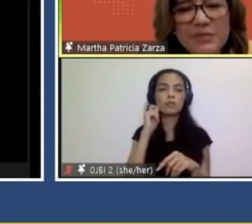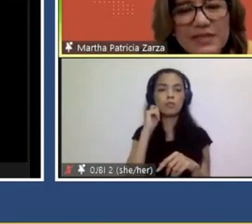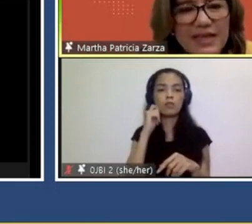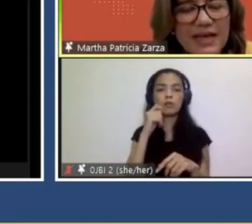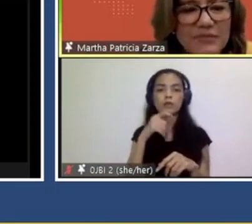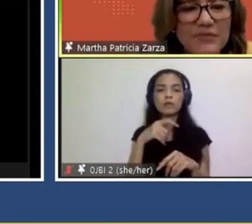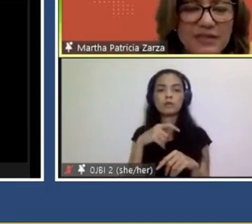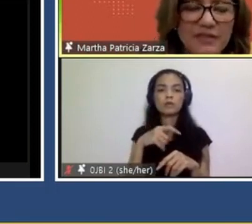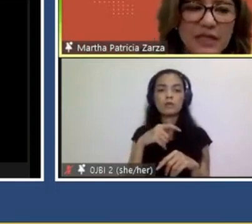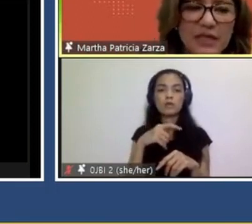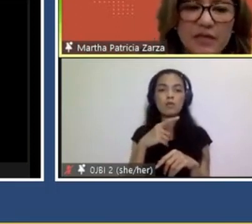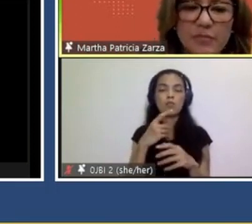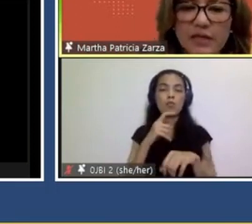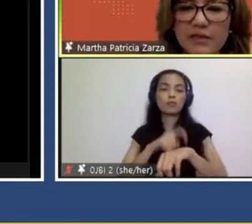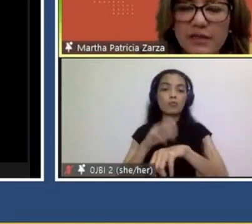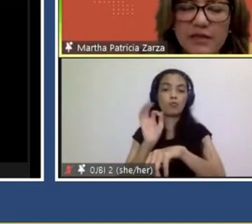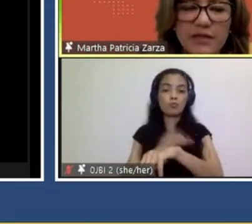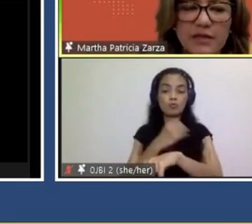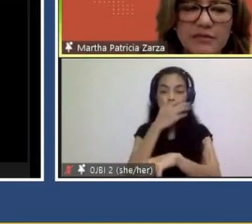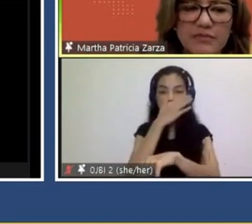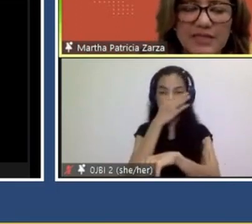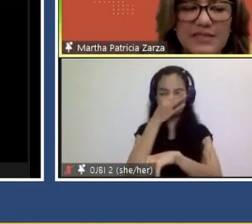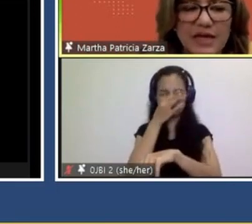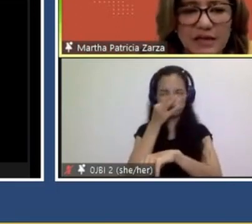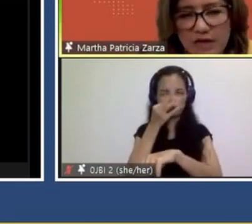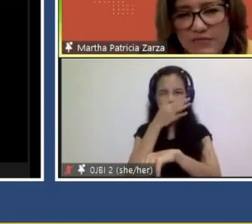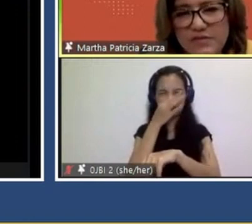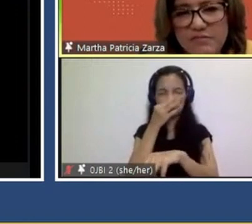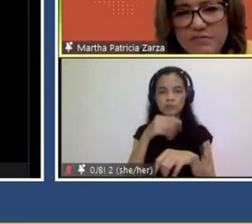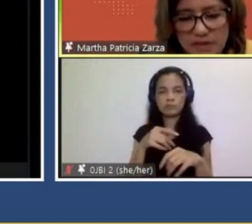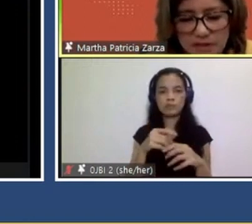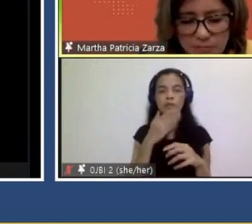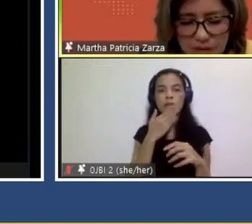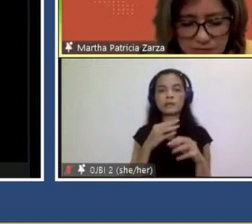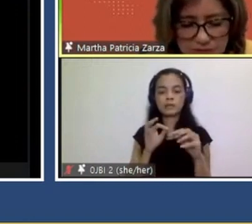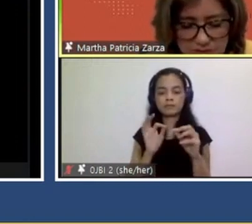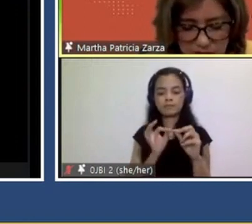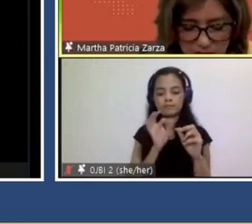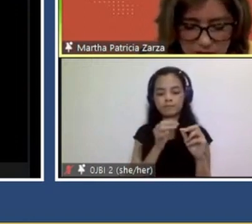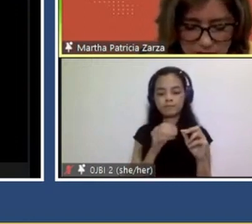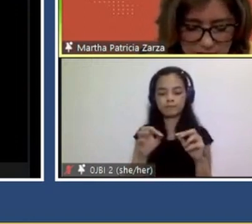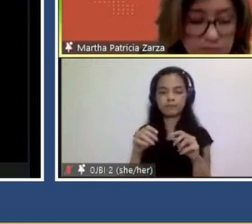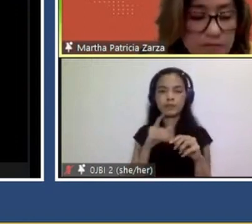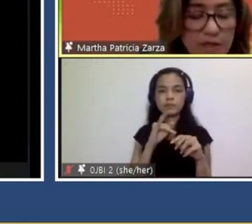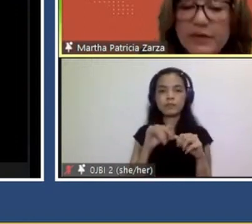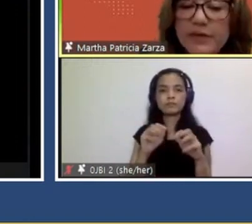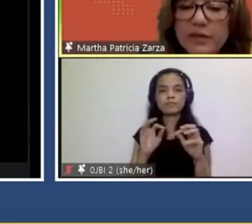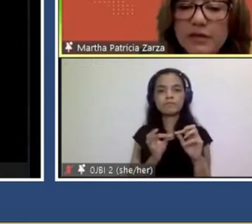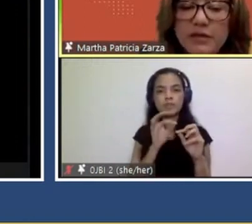free time that they have, they make the textile crafts, the broderies,